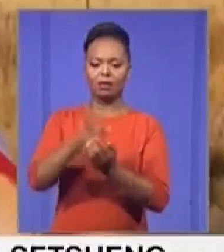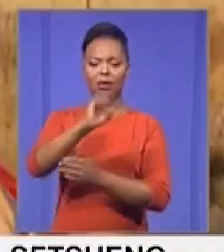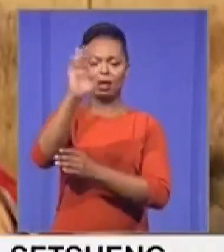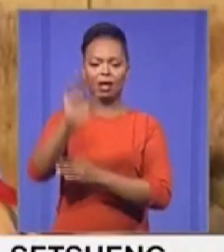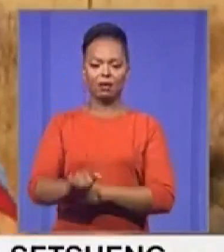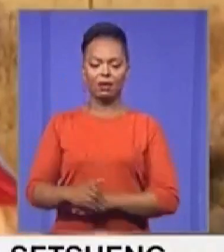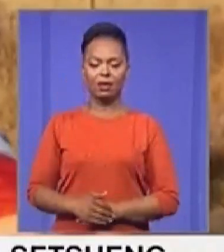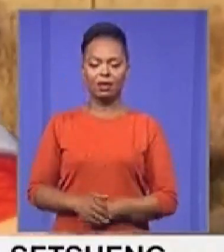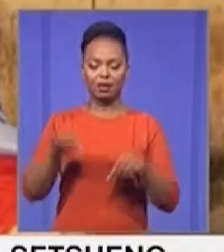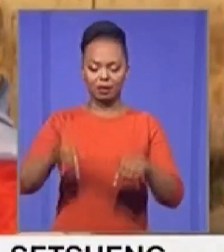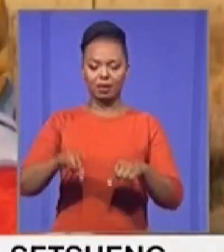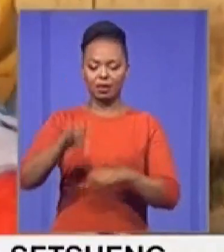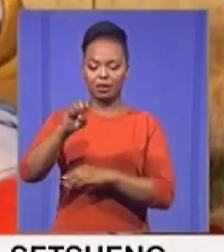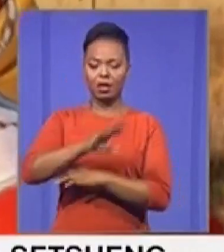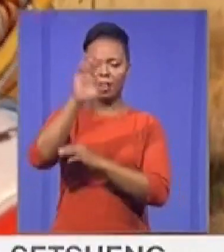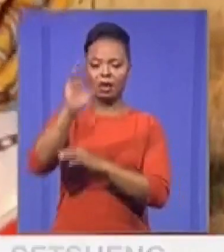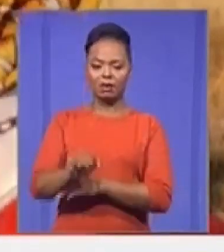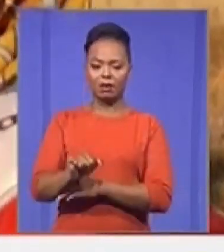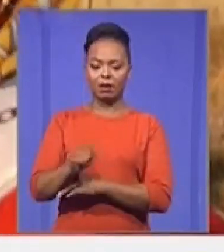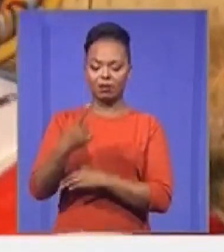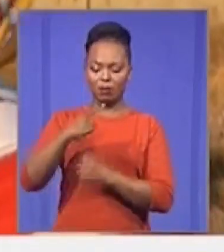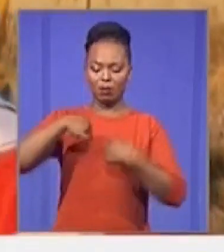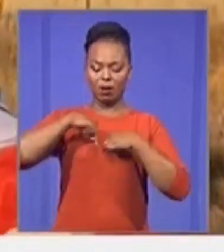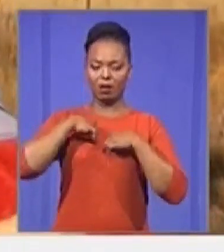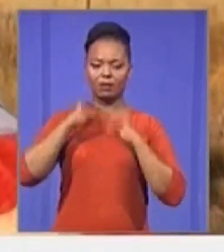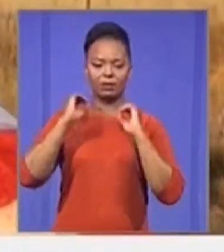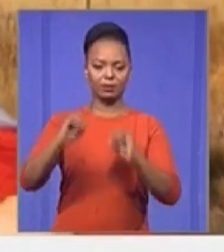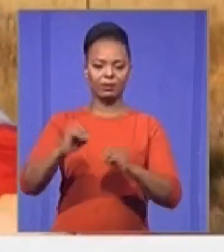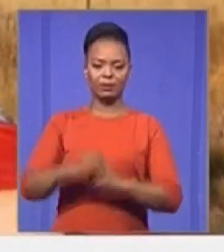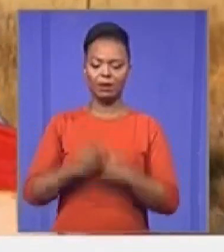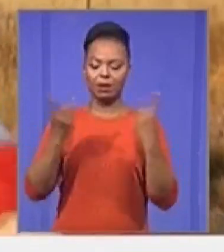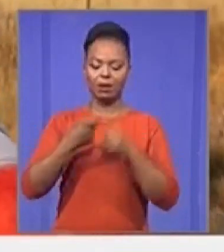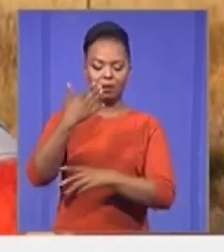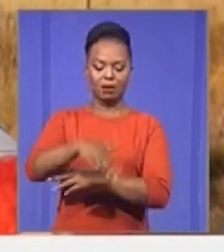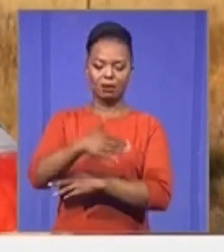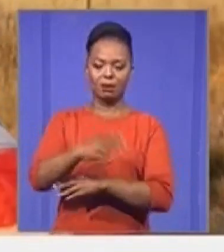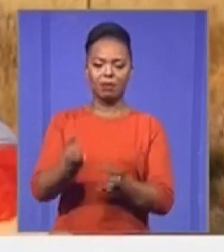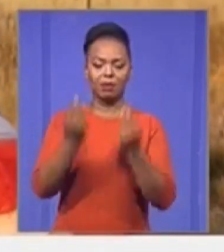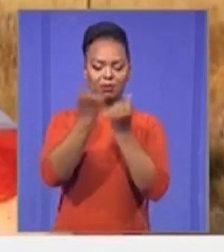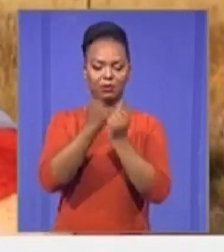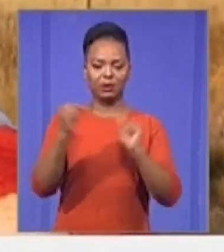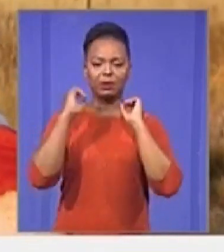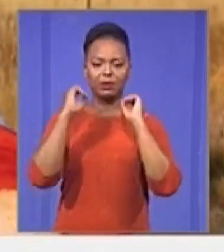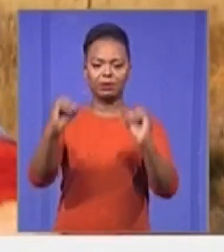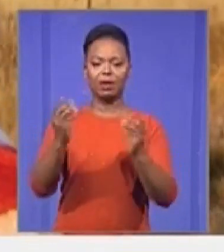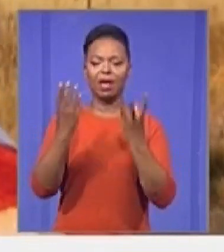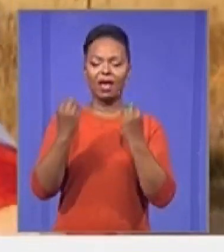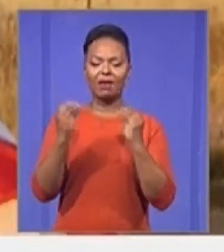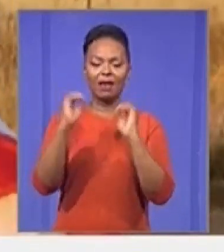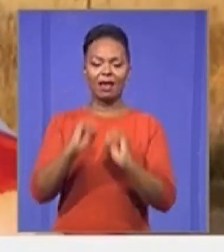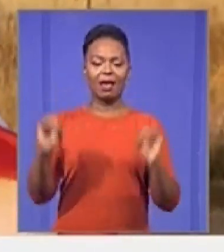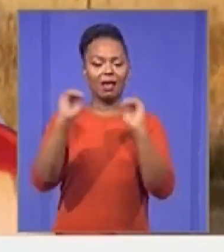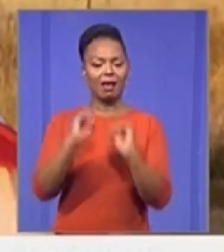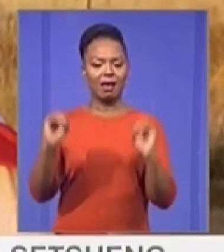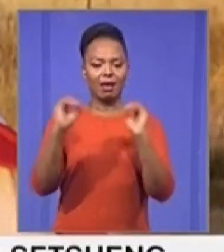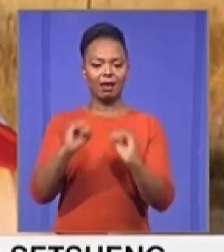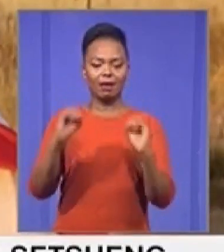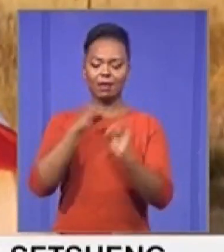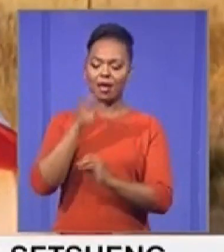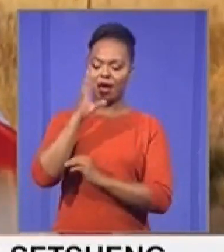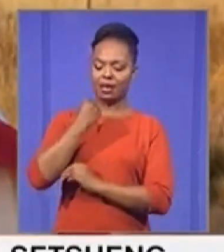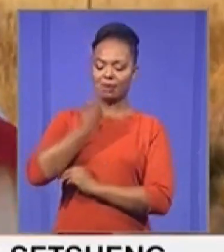Africa democracy. It's not for refugee. We don't have democracy. We don't have freedom. We have nothing. I'm